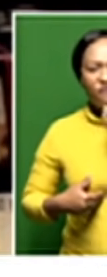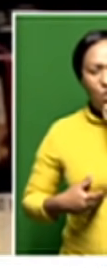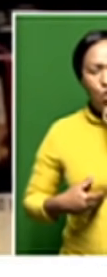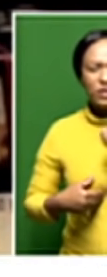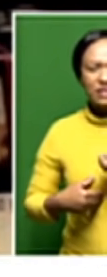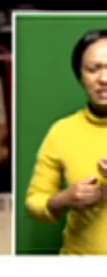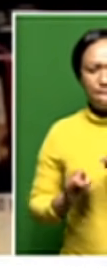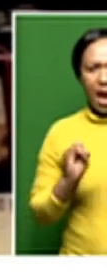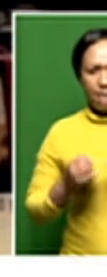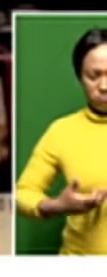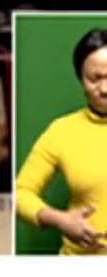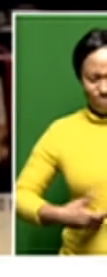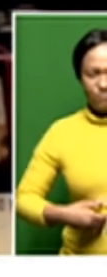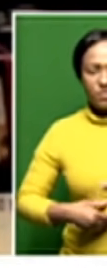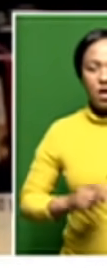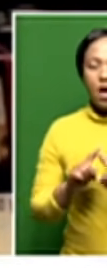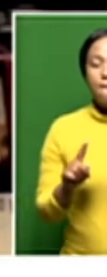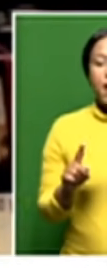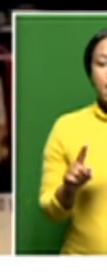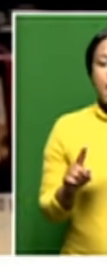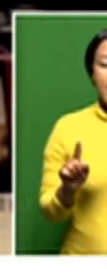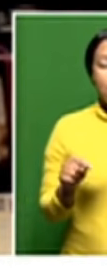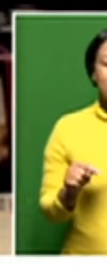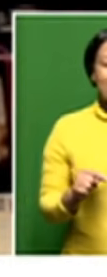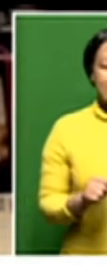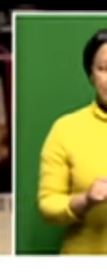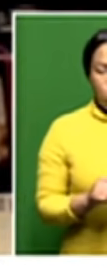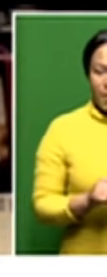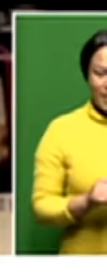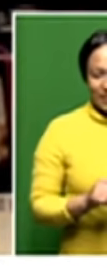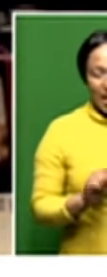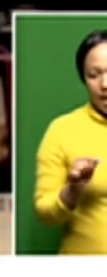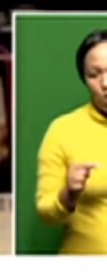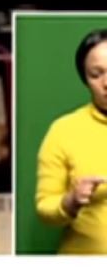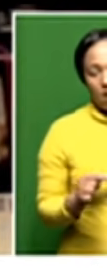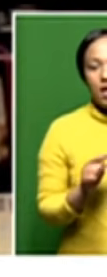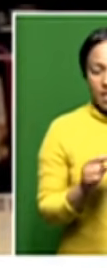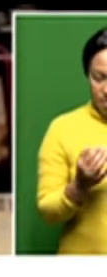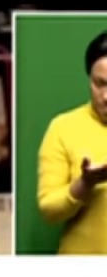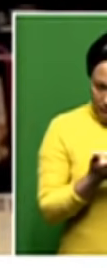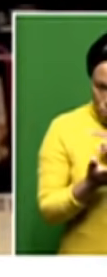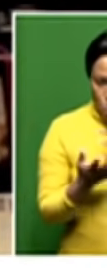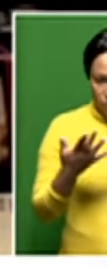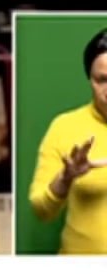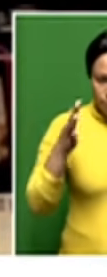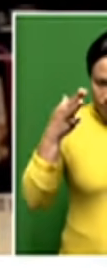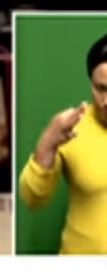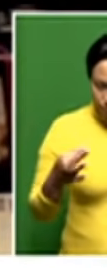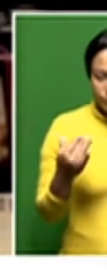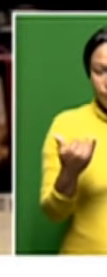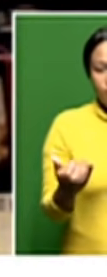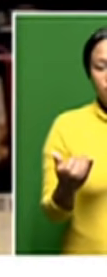But I can't sit here, Leanne, and say it is zero. And that is what made us make this decision, because we are not able